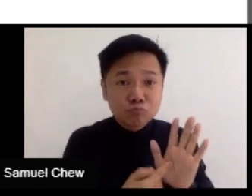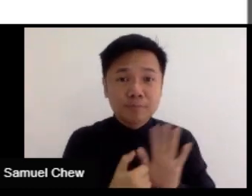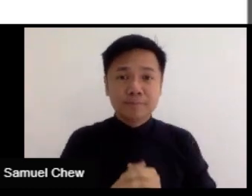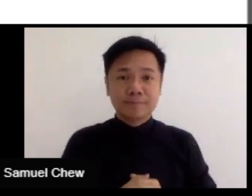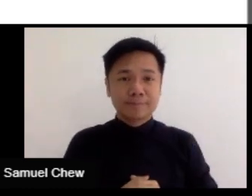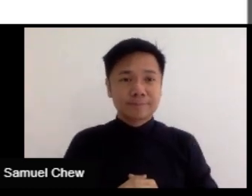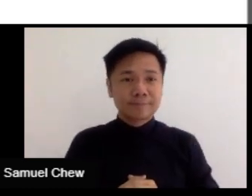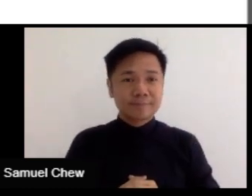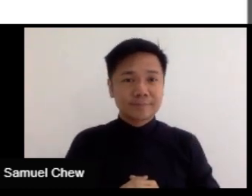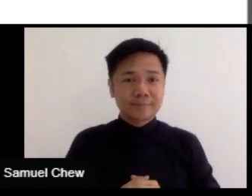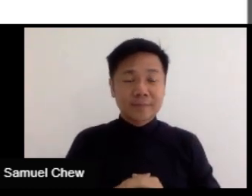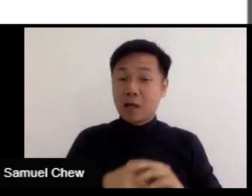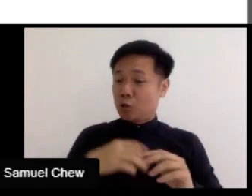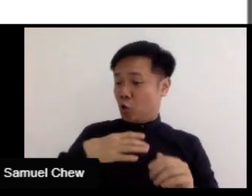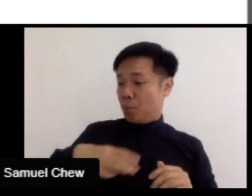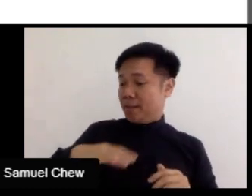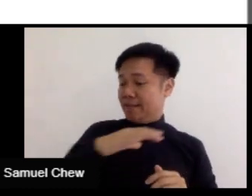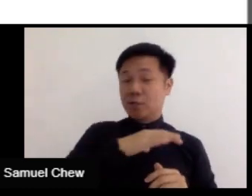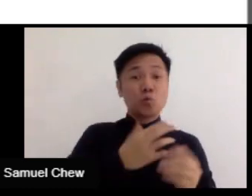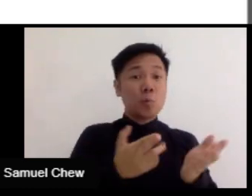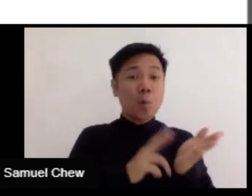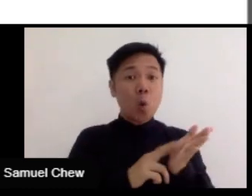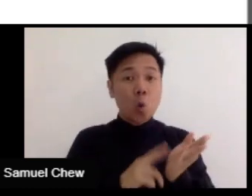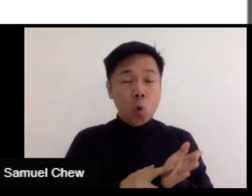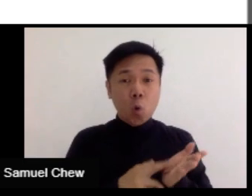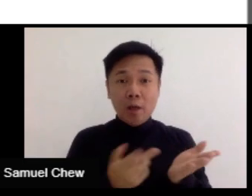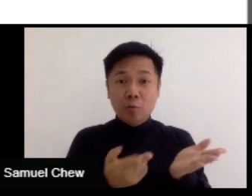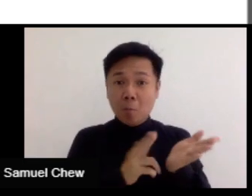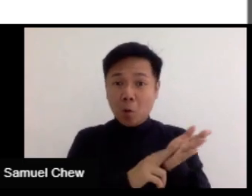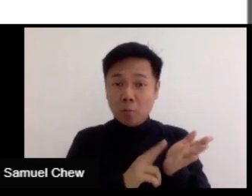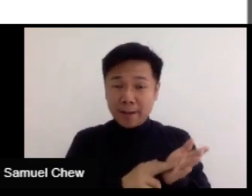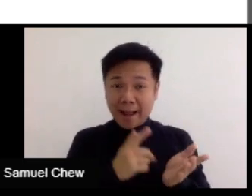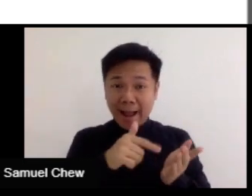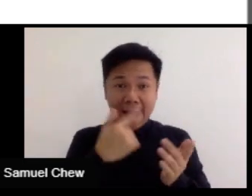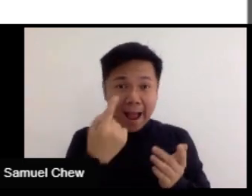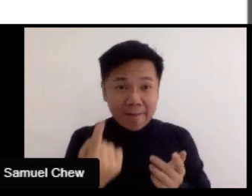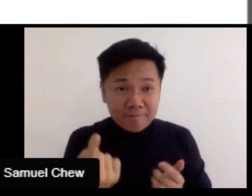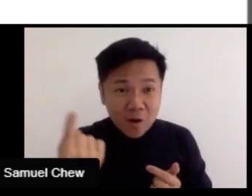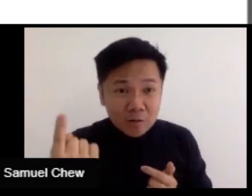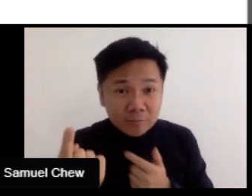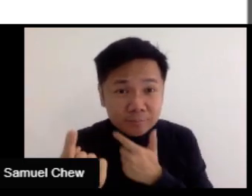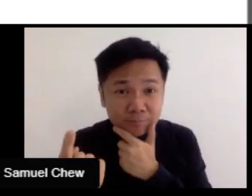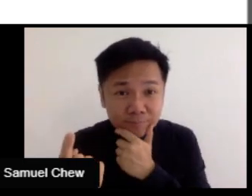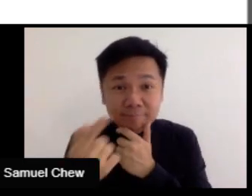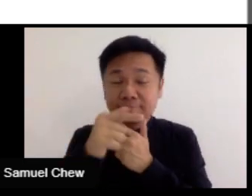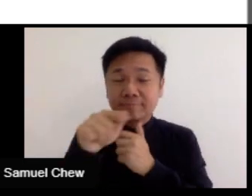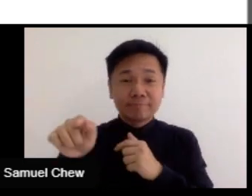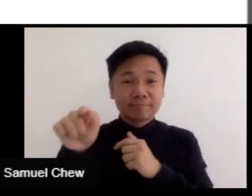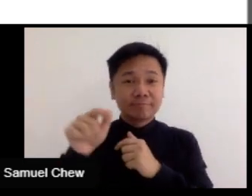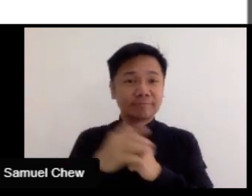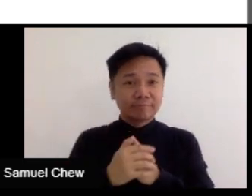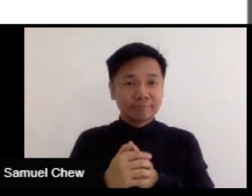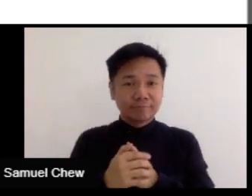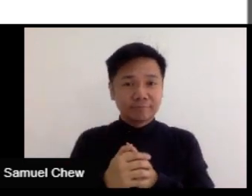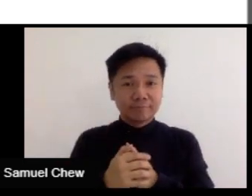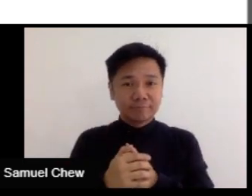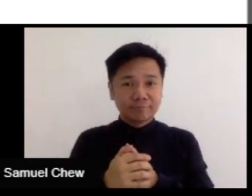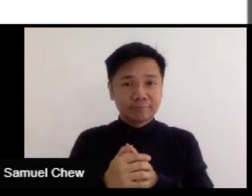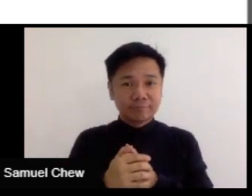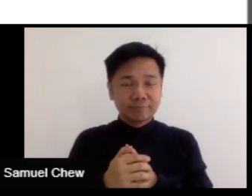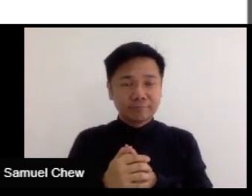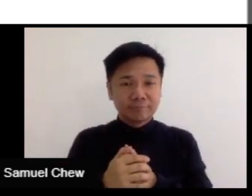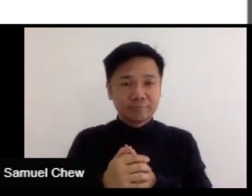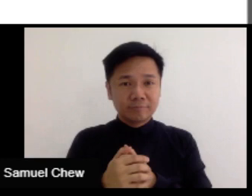other committees' report has one paragraph. The deliberation, for example, the Committee on Statistics in